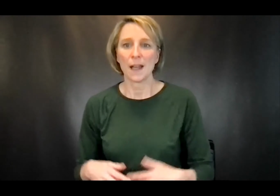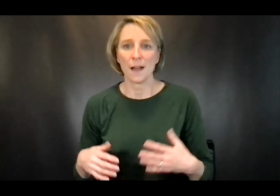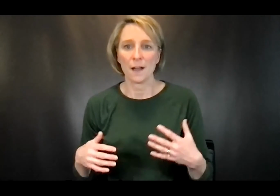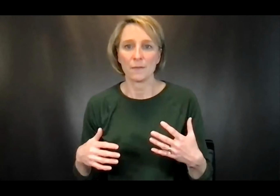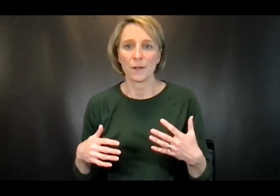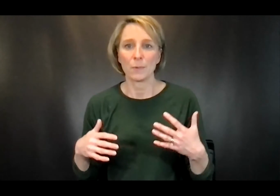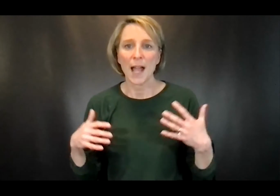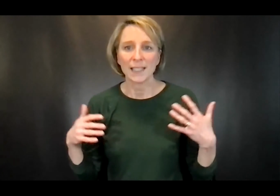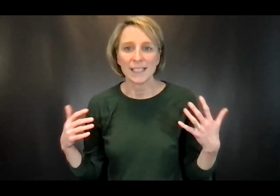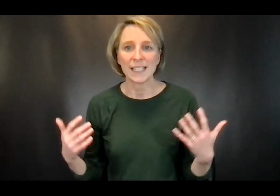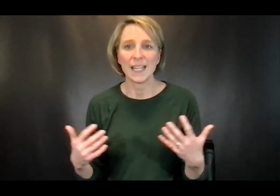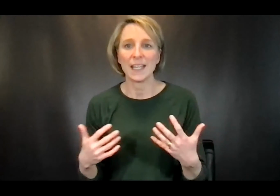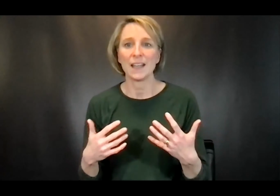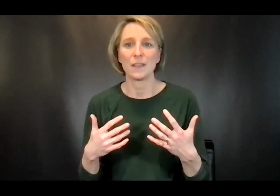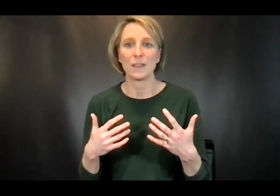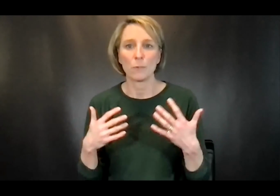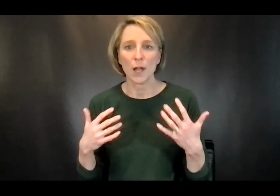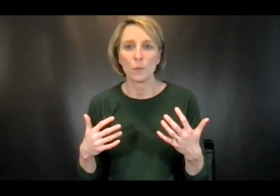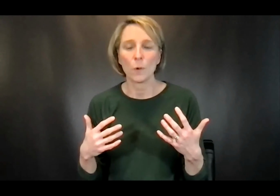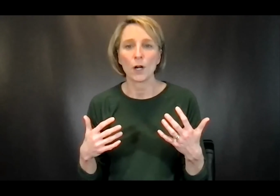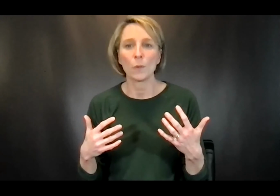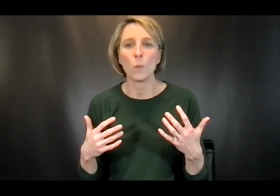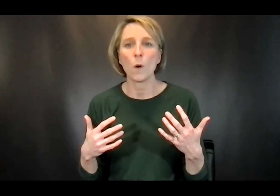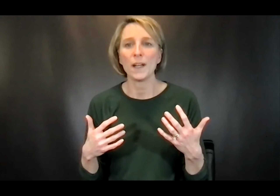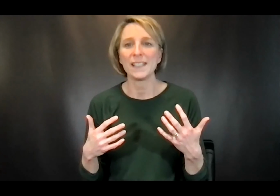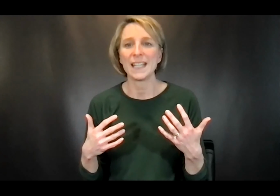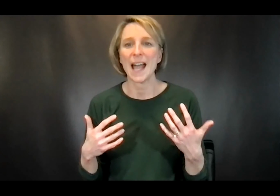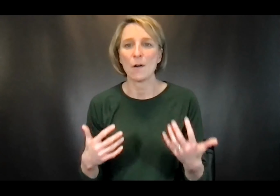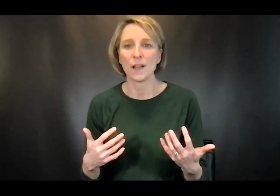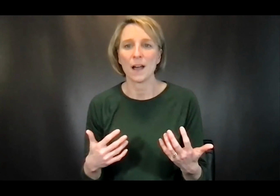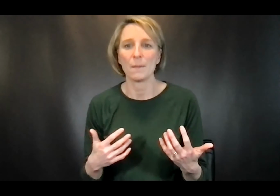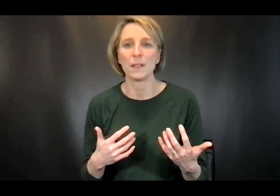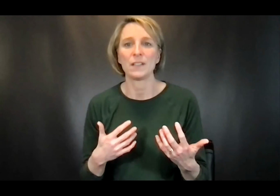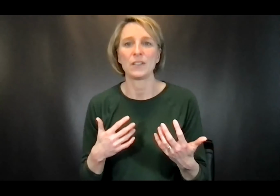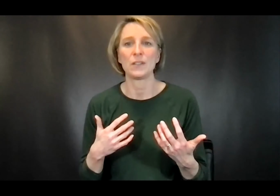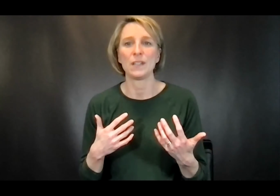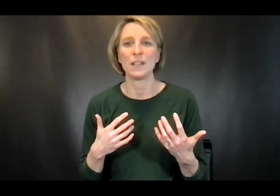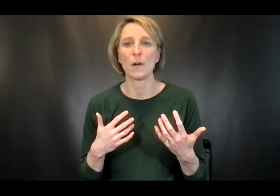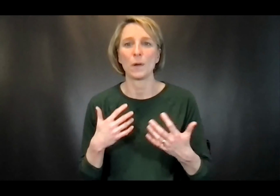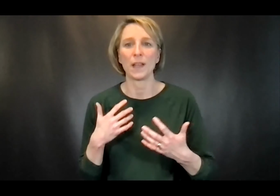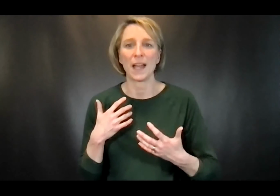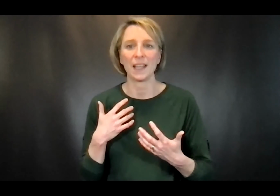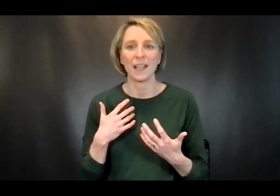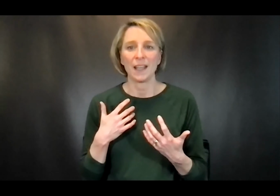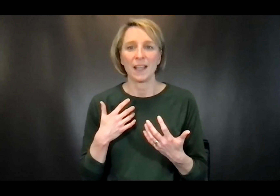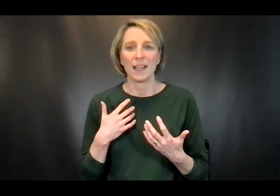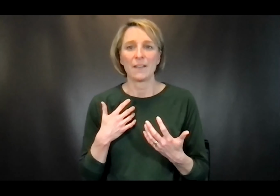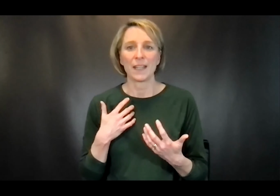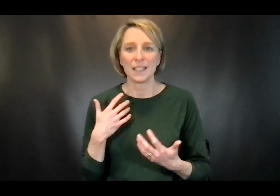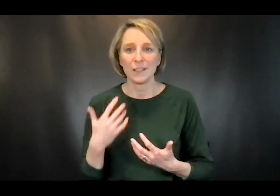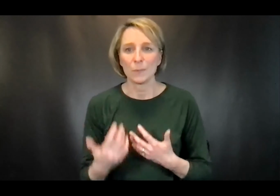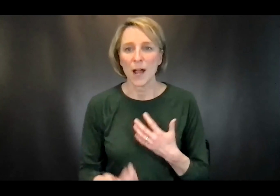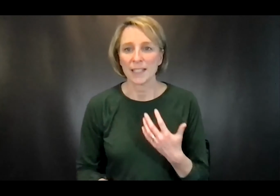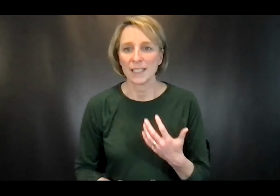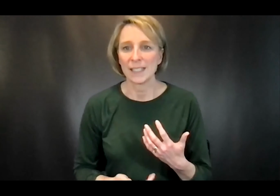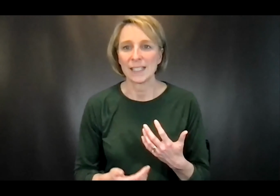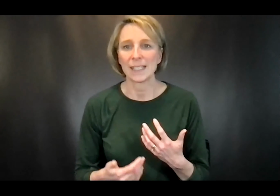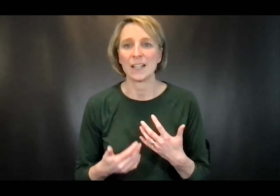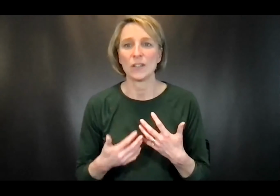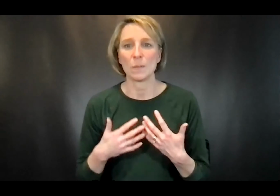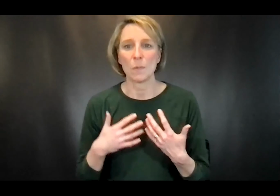terms of practicing the breath work, what is the outcome? You know, if I continue to